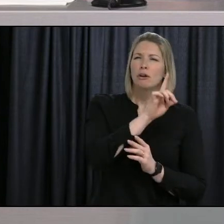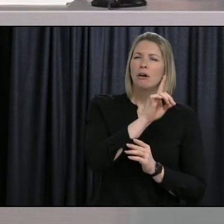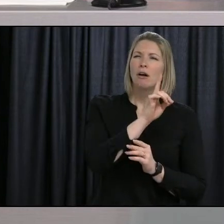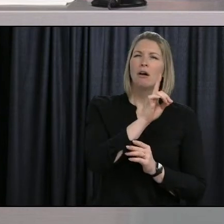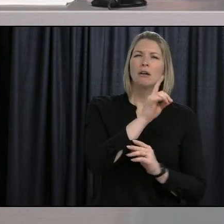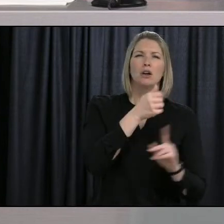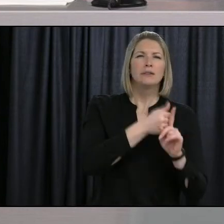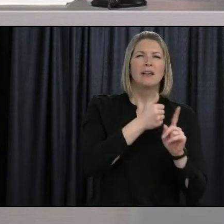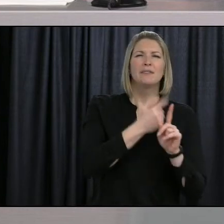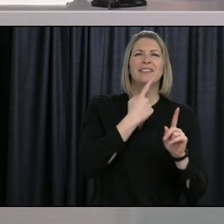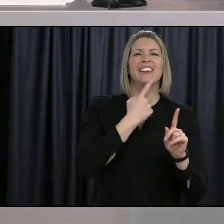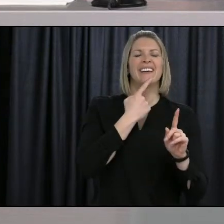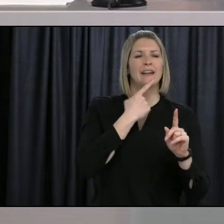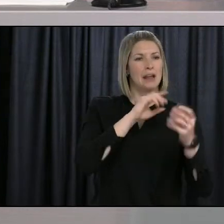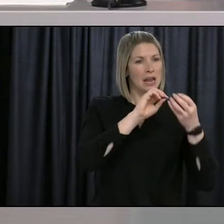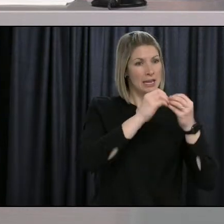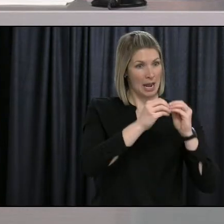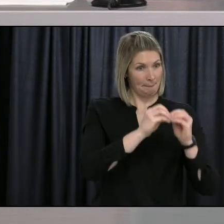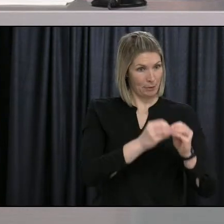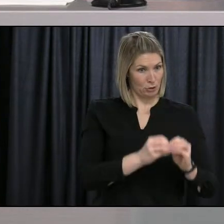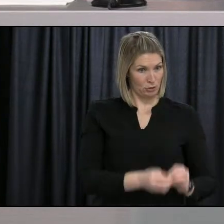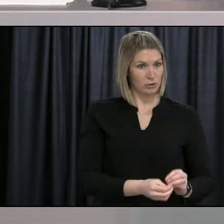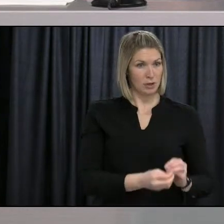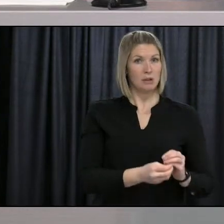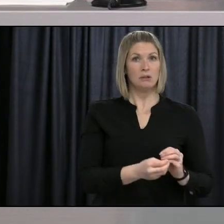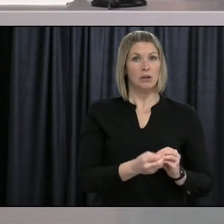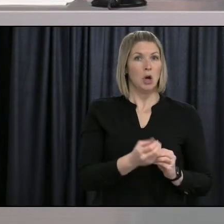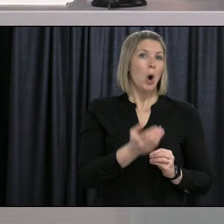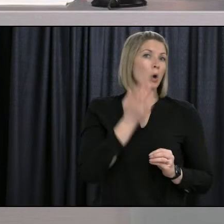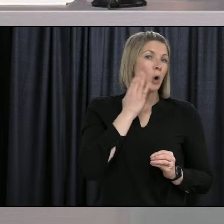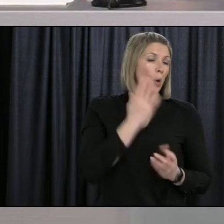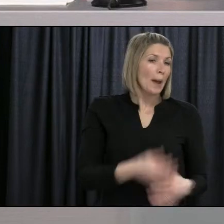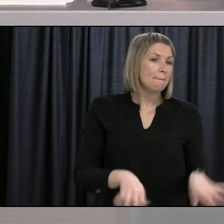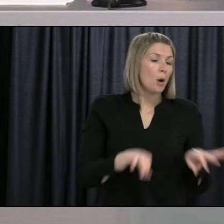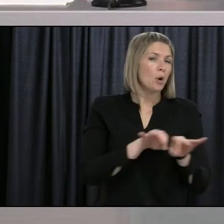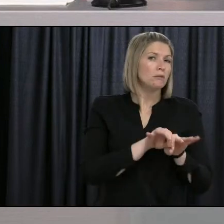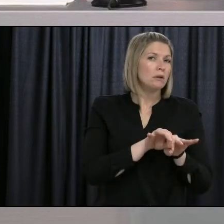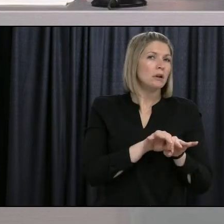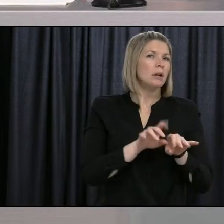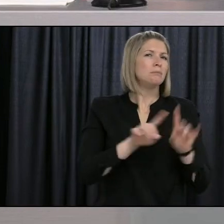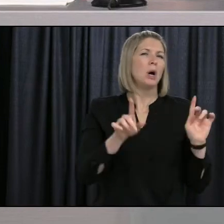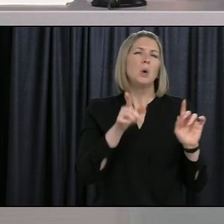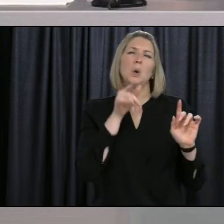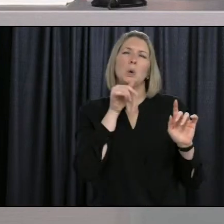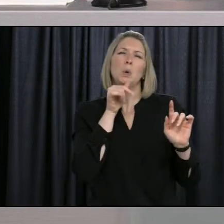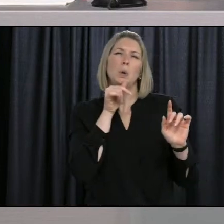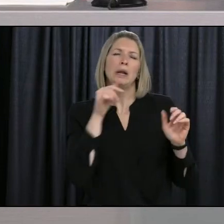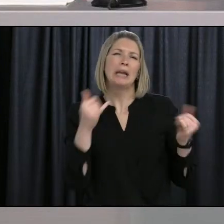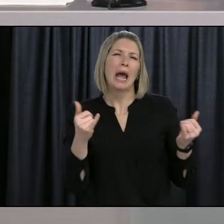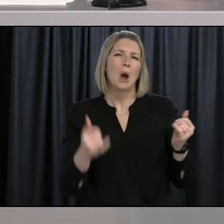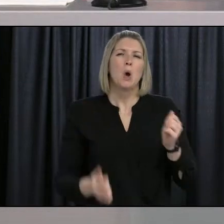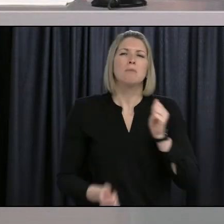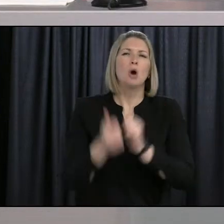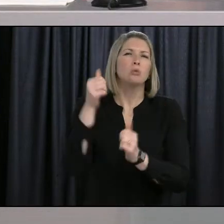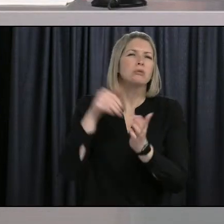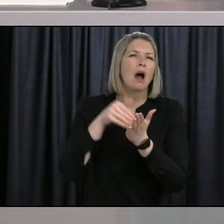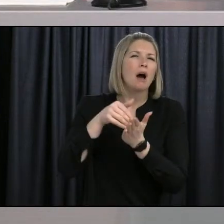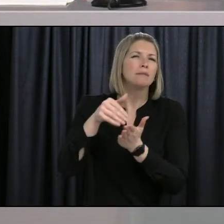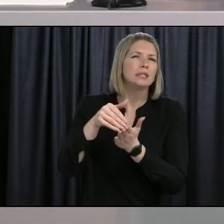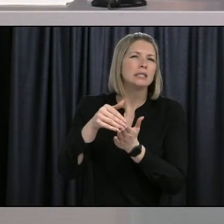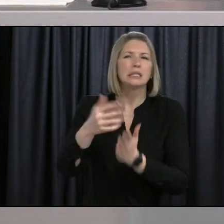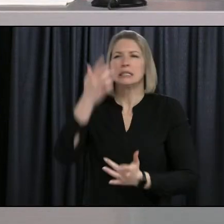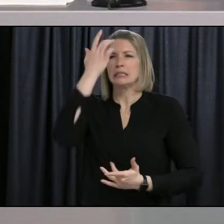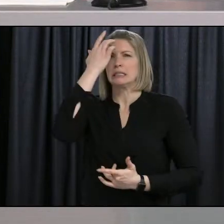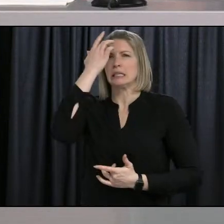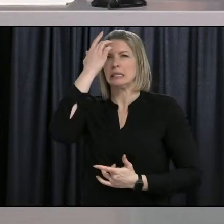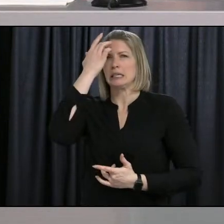can you give us an idea, now that we are 10 days into this lockdown, who are the people who are testing positive? Are these people already in isolation?